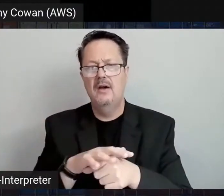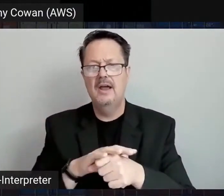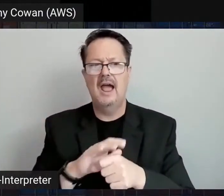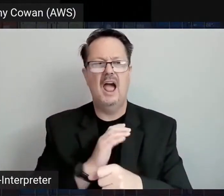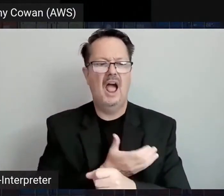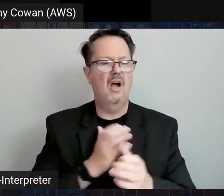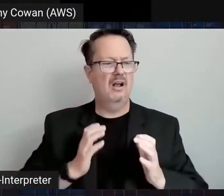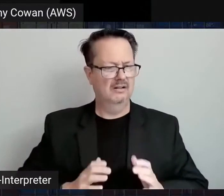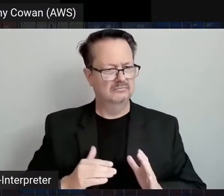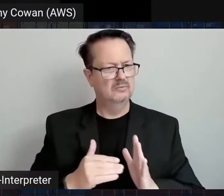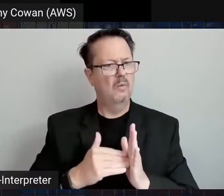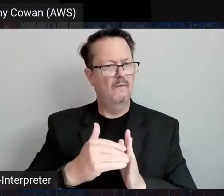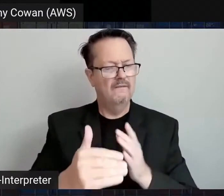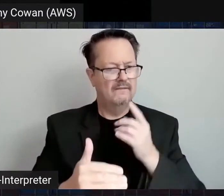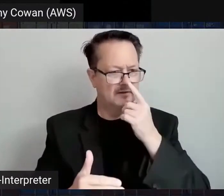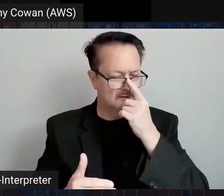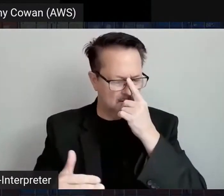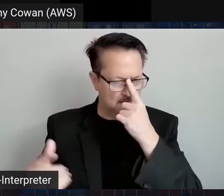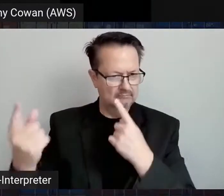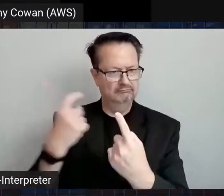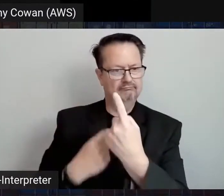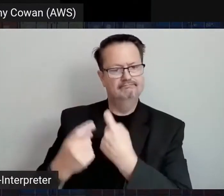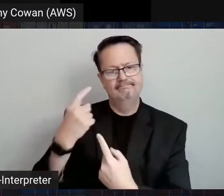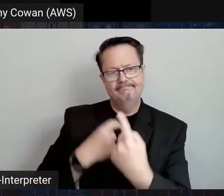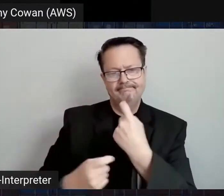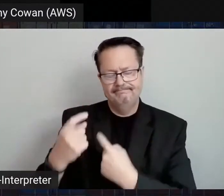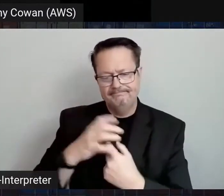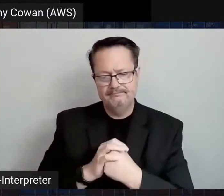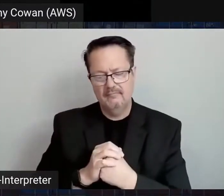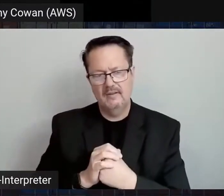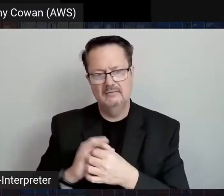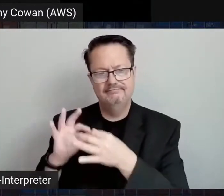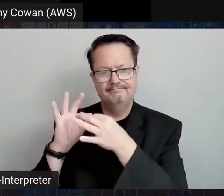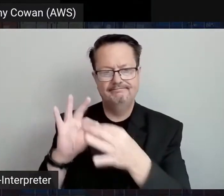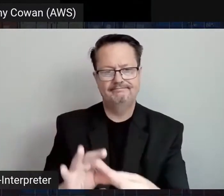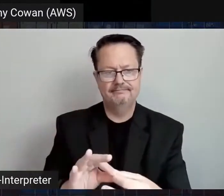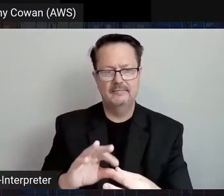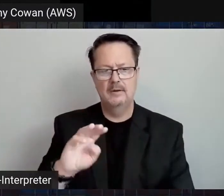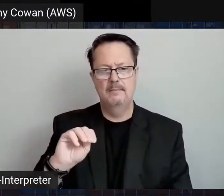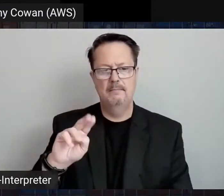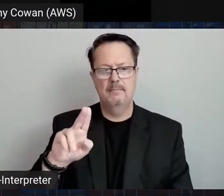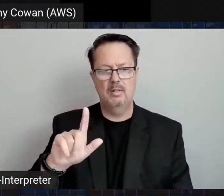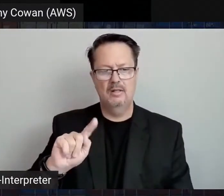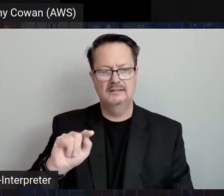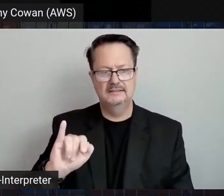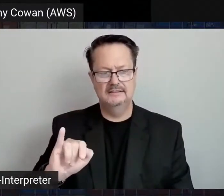customers often have questions about is multi-tenancy.